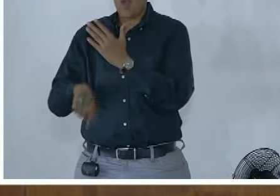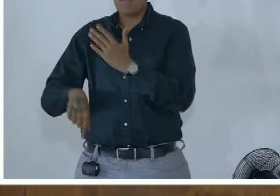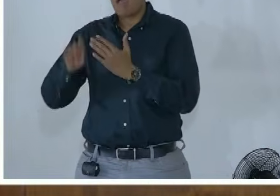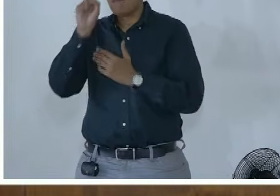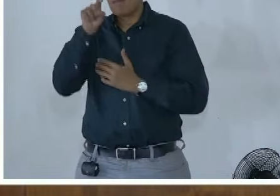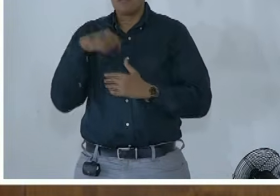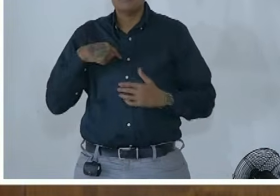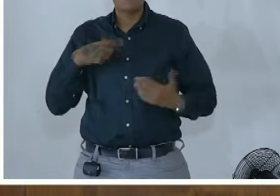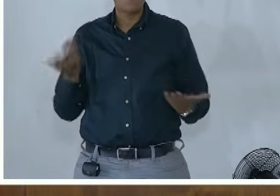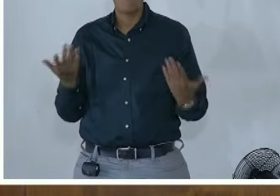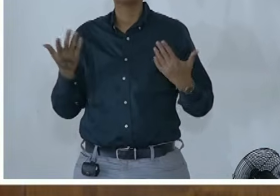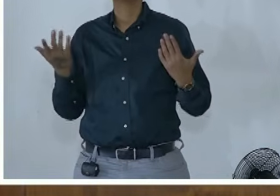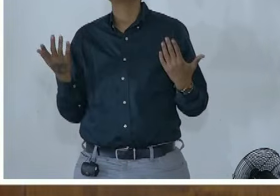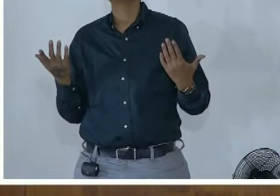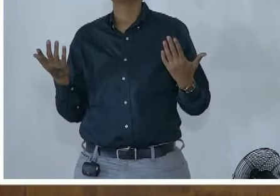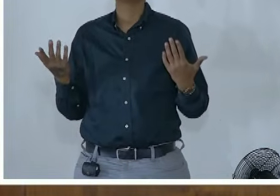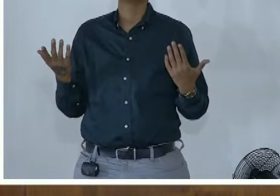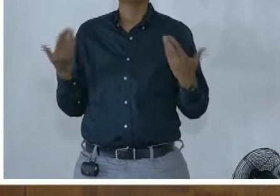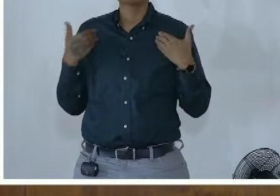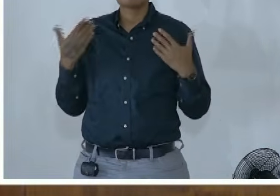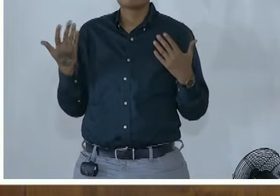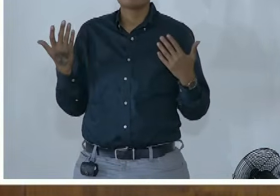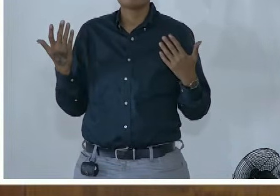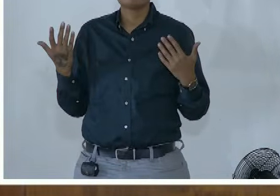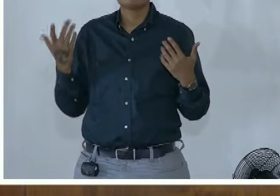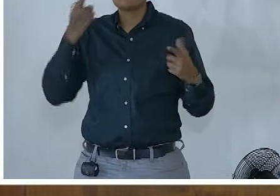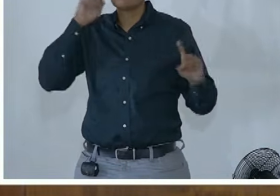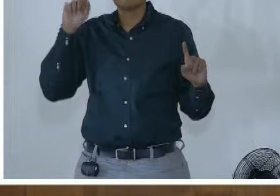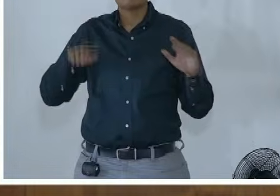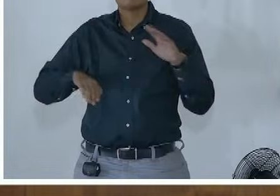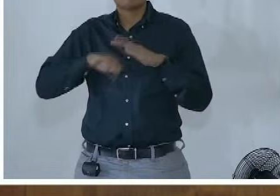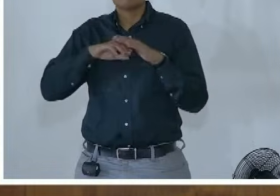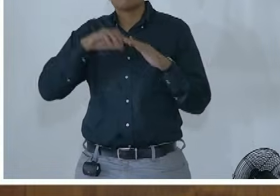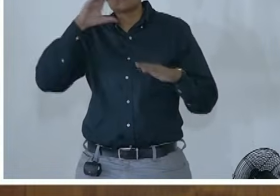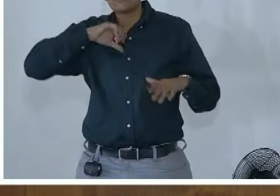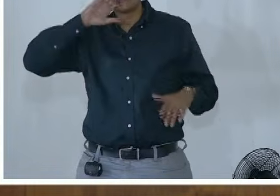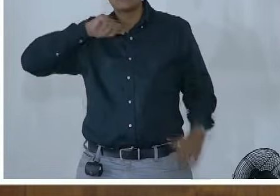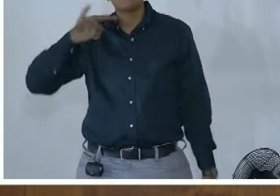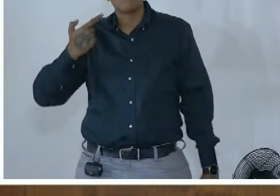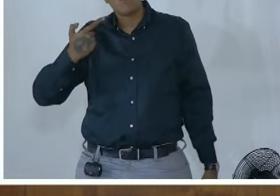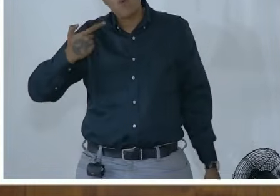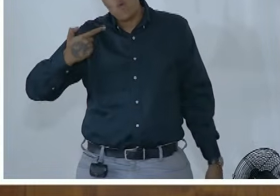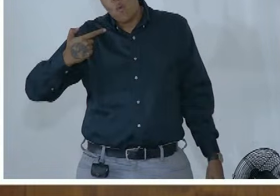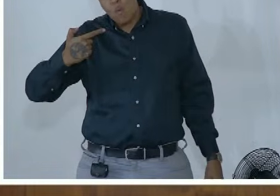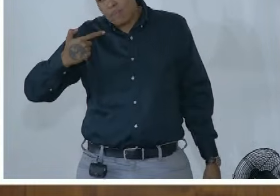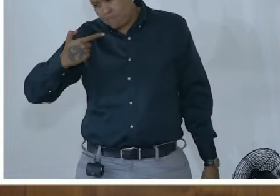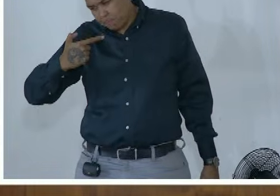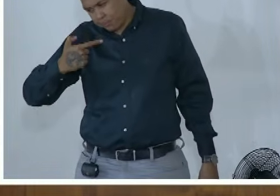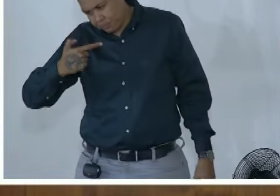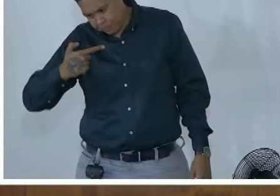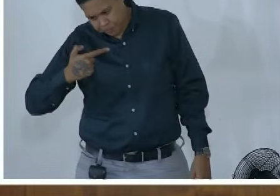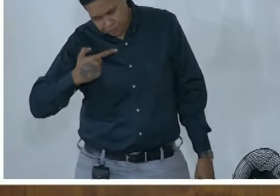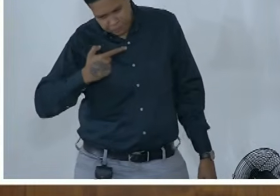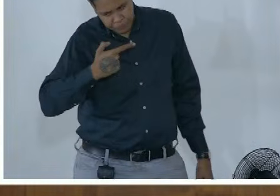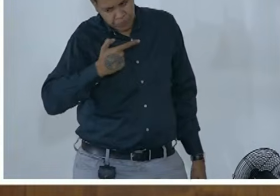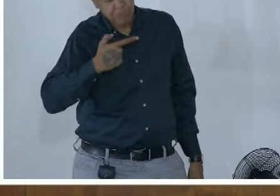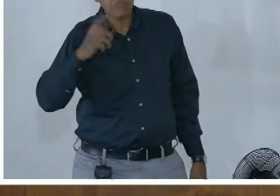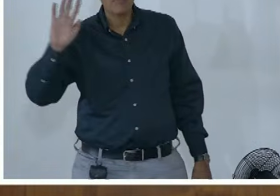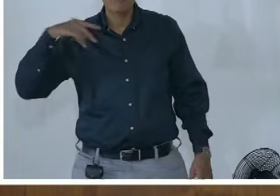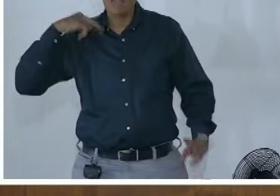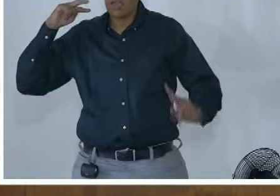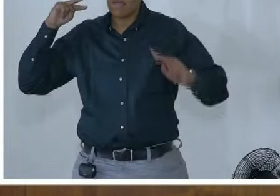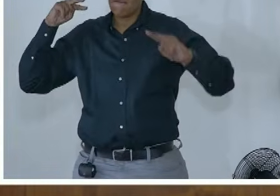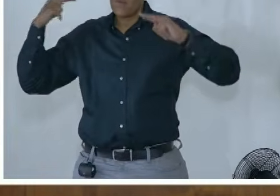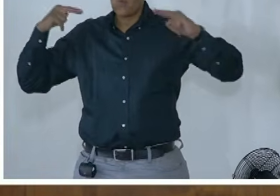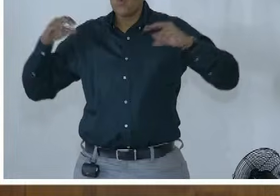to have attained the minimum age of 21 years old. I'm of the view that